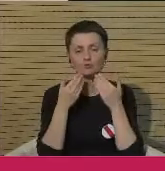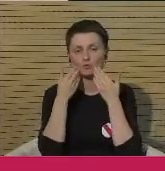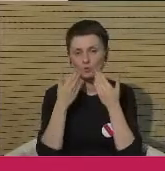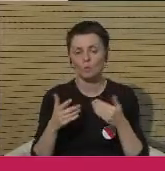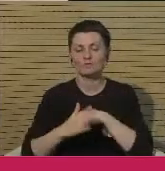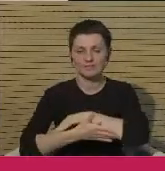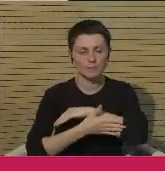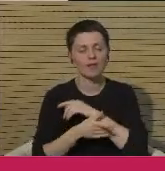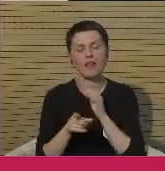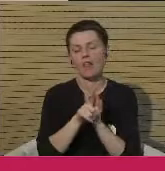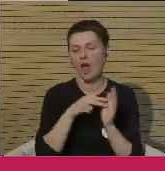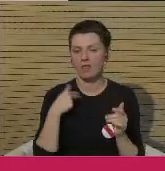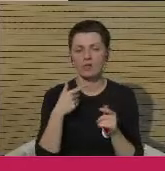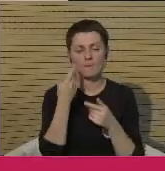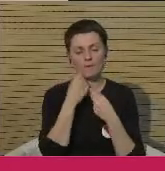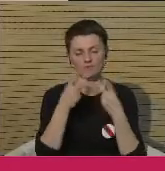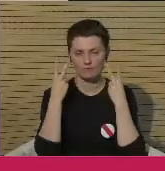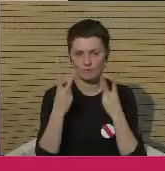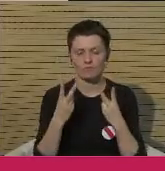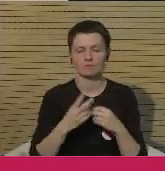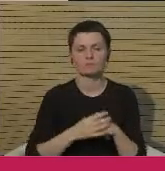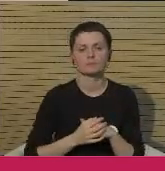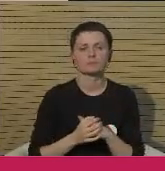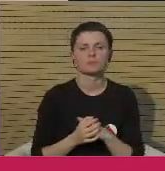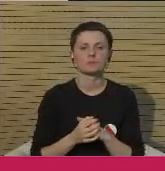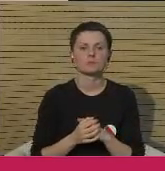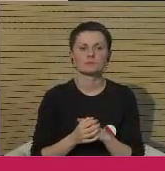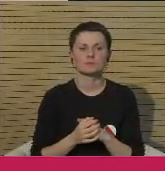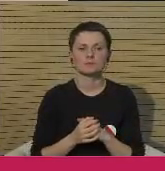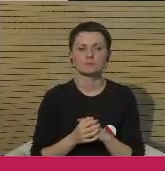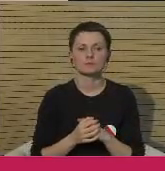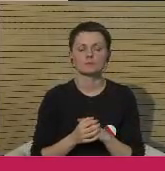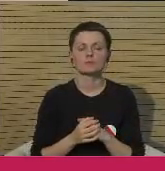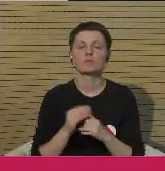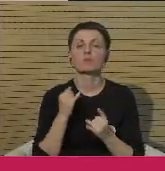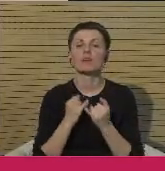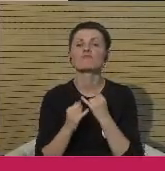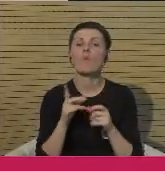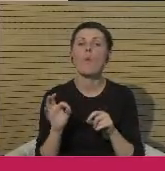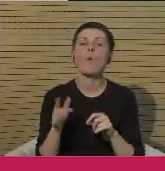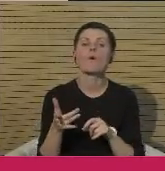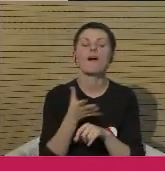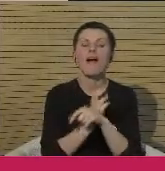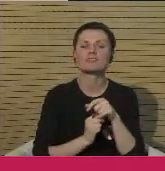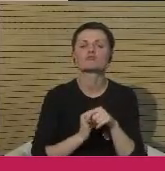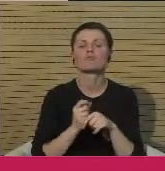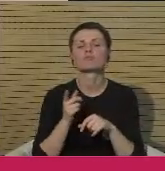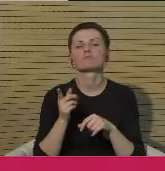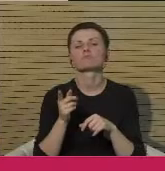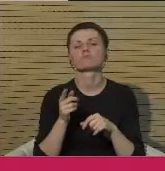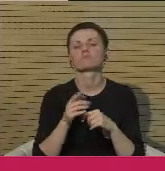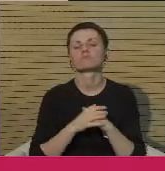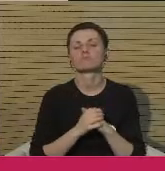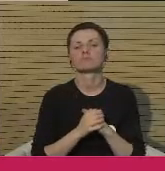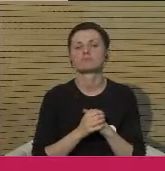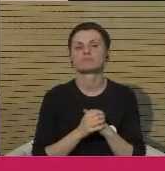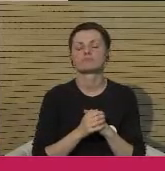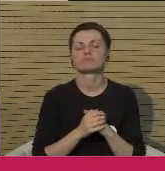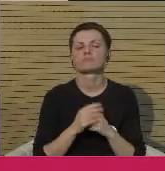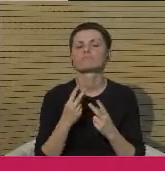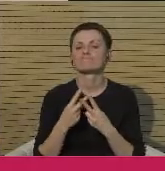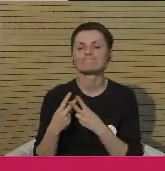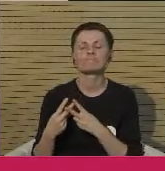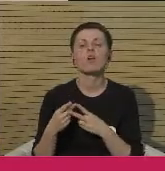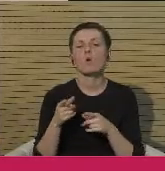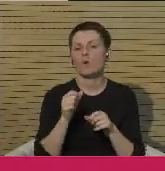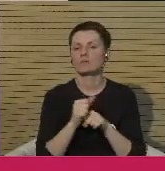a lot of budgets with our flag. It's really crucial for us. It's really moving and touching. As for arrests